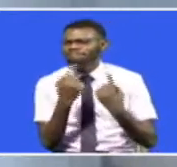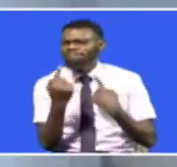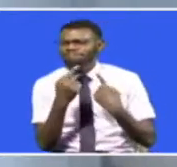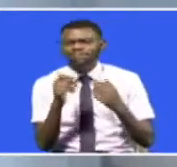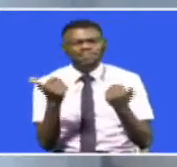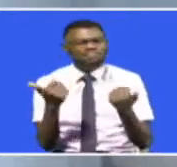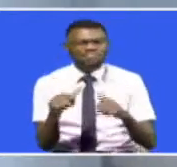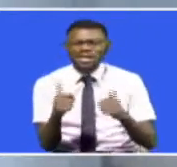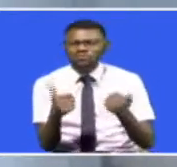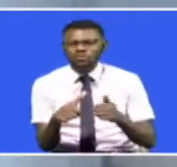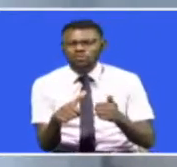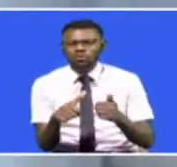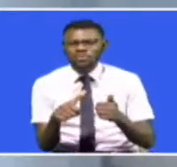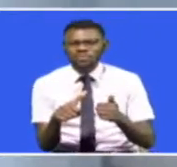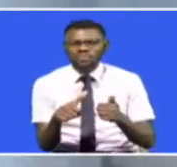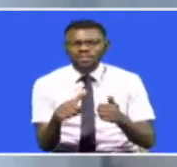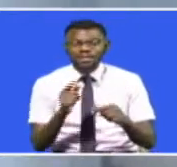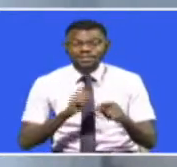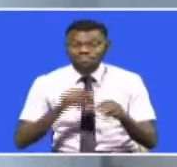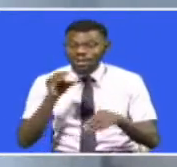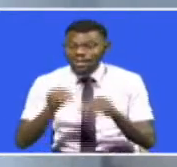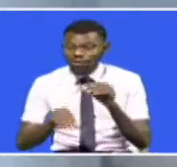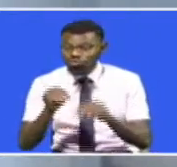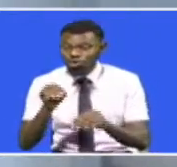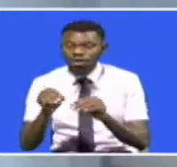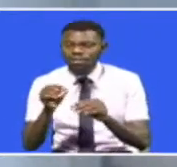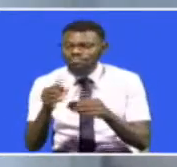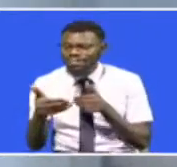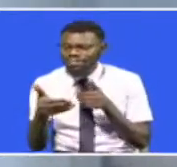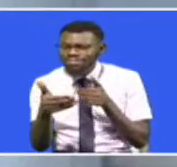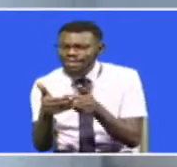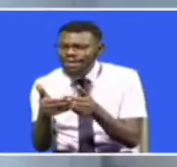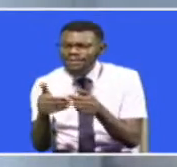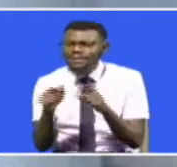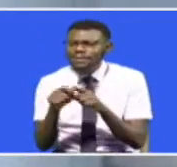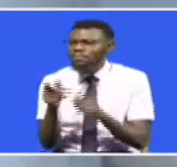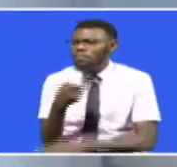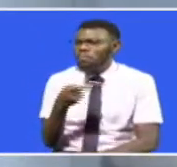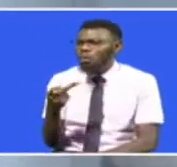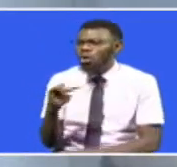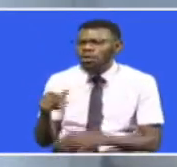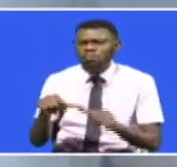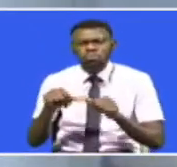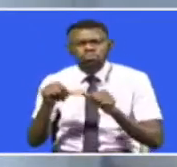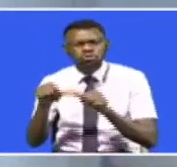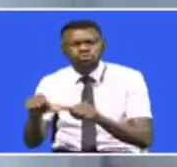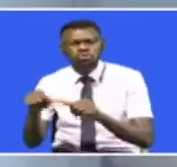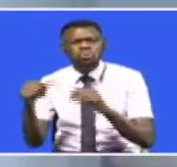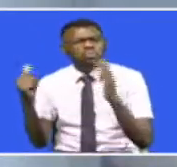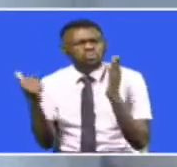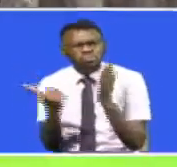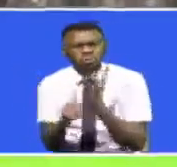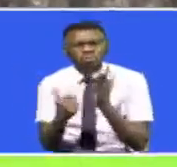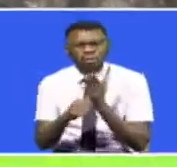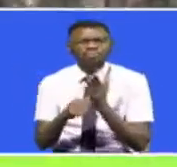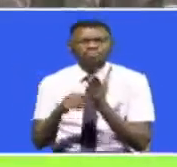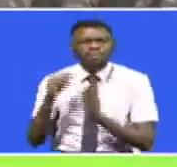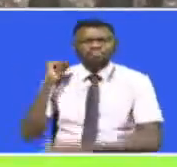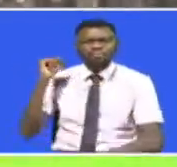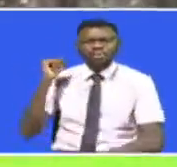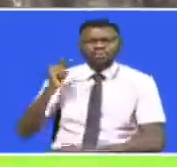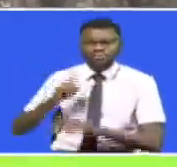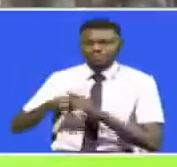to his successor for months, ahead of the general election, and their political grudge would continue for months after the swearing-in.